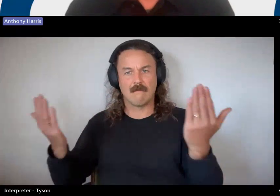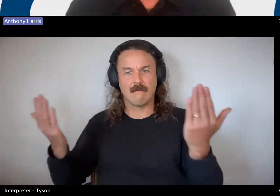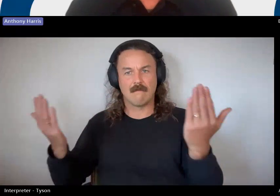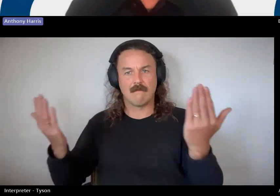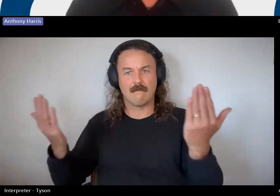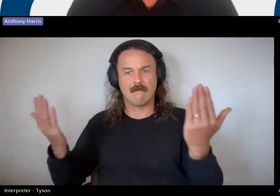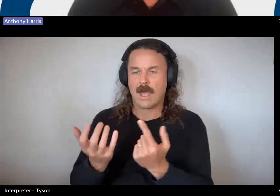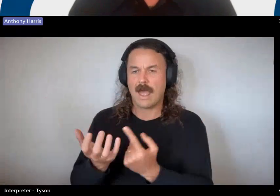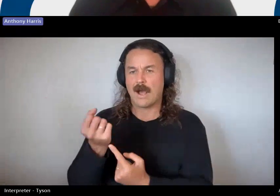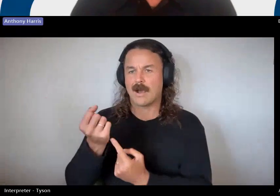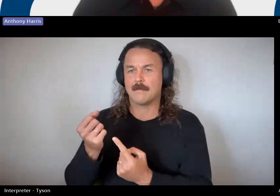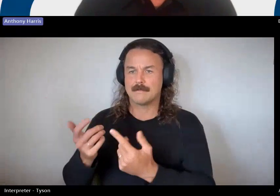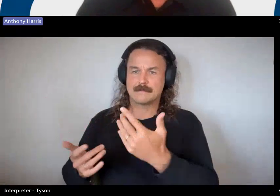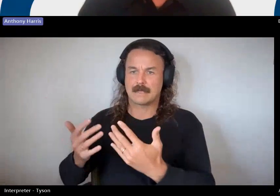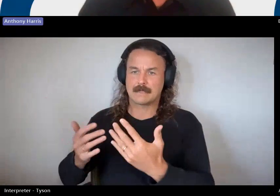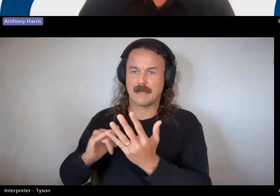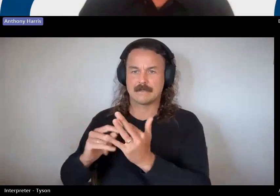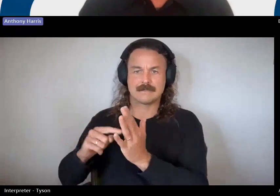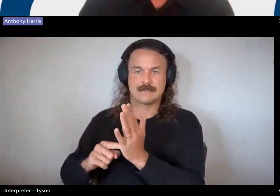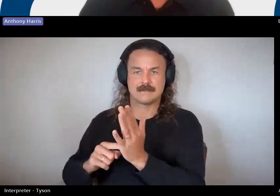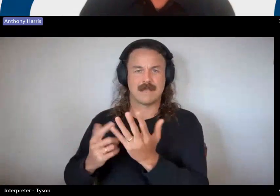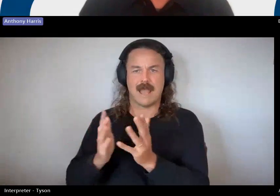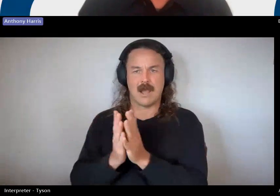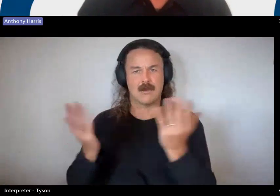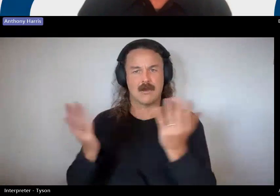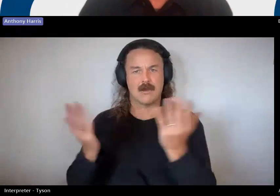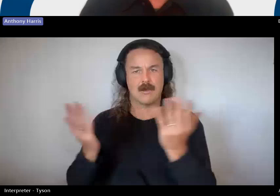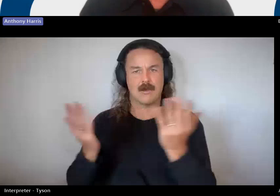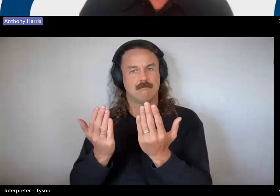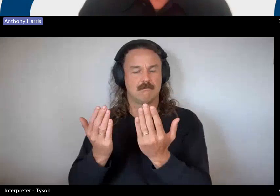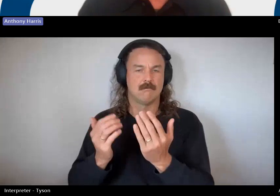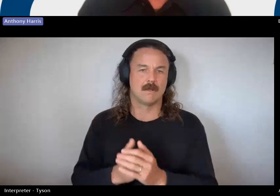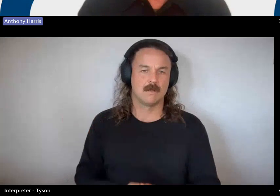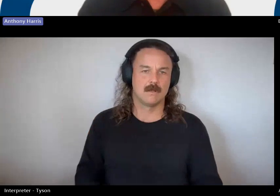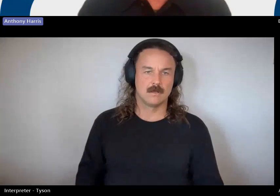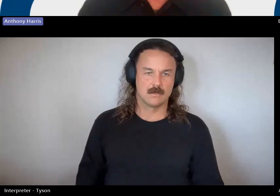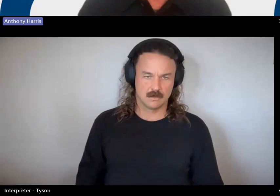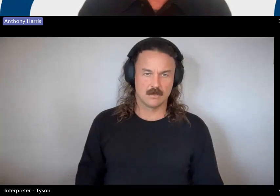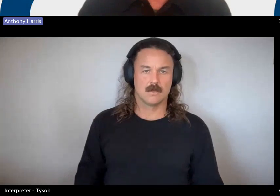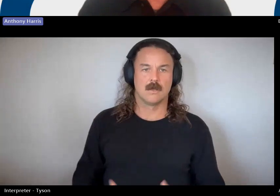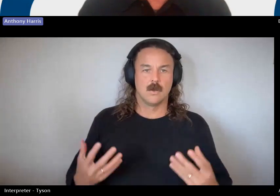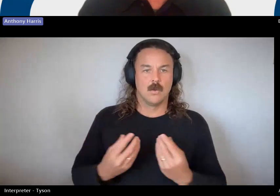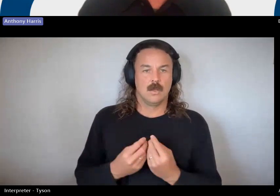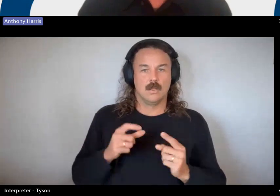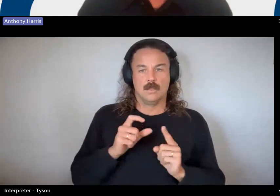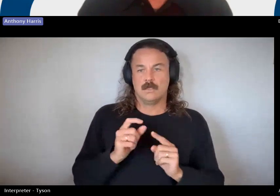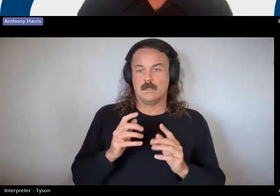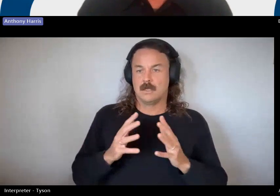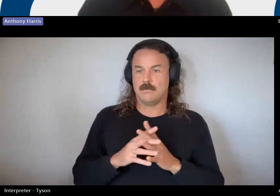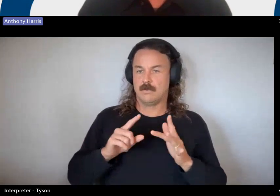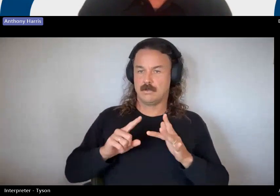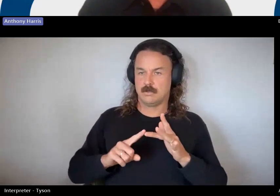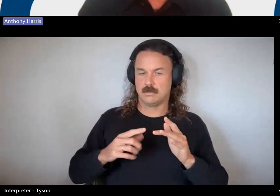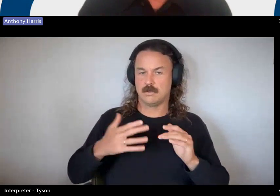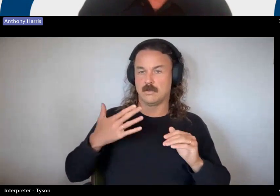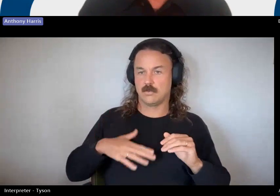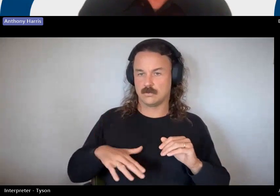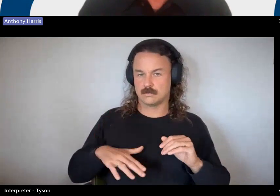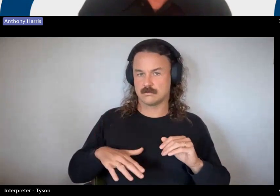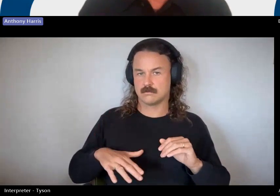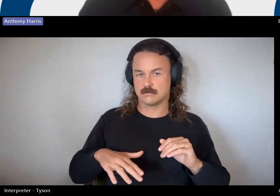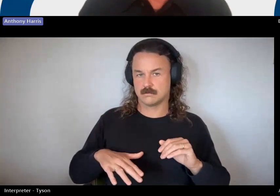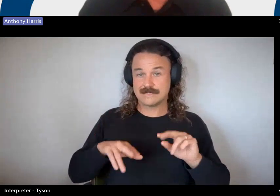Well, ideally, one of the things with the DWI is we'd really like to see it, I guess, in practice tested